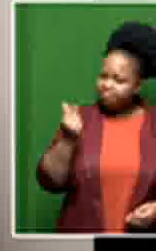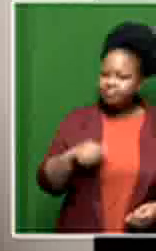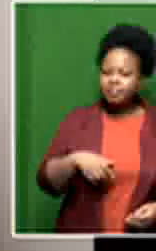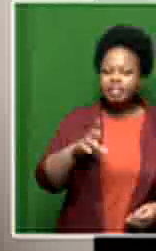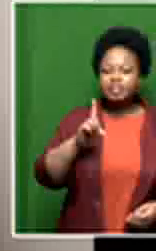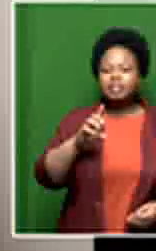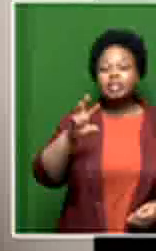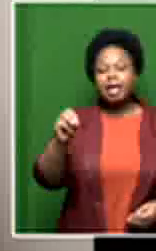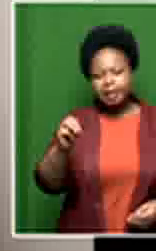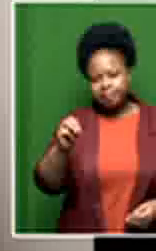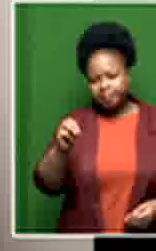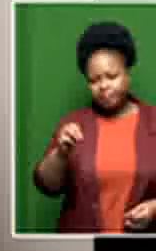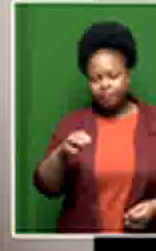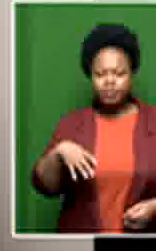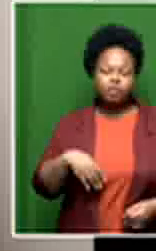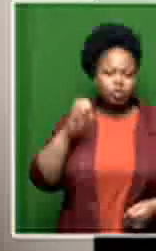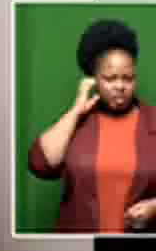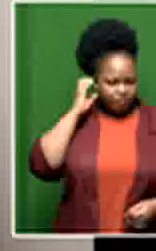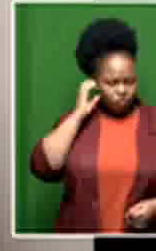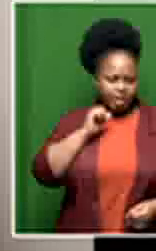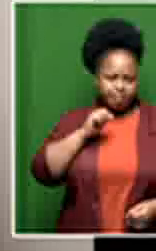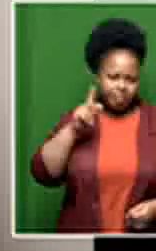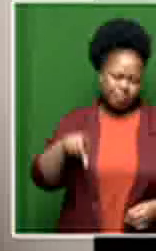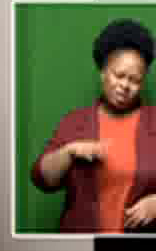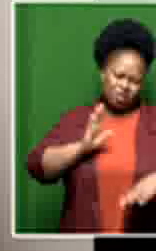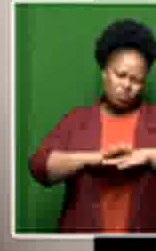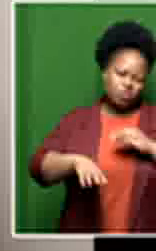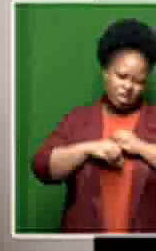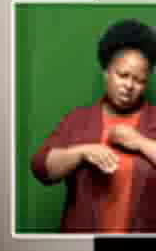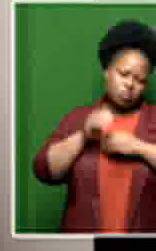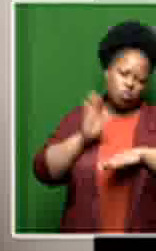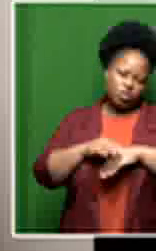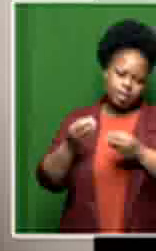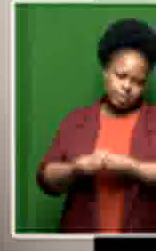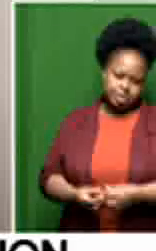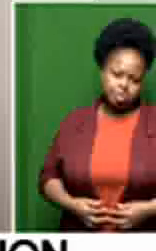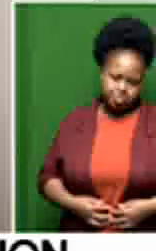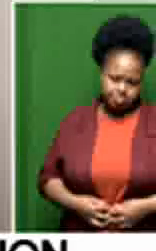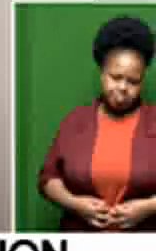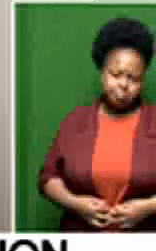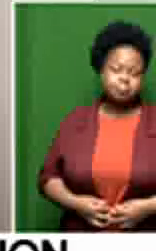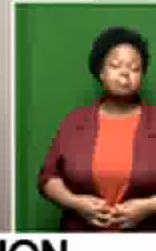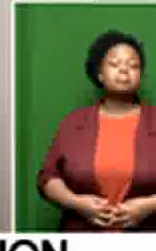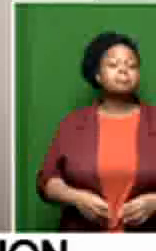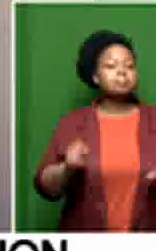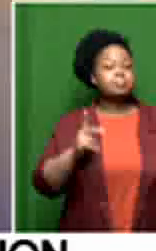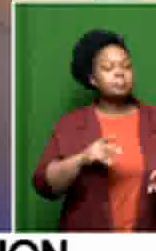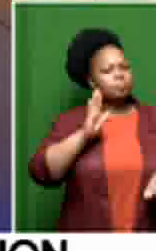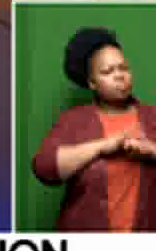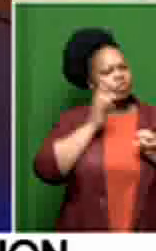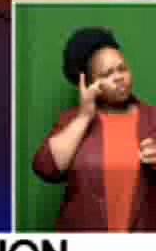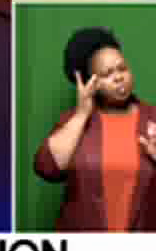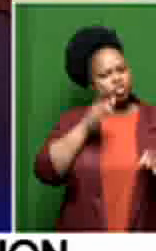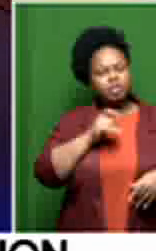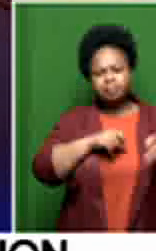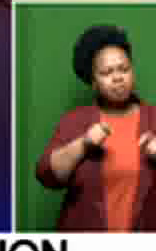the DMs as well. We want to have them on the app. Okay. And more things like that as well. Okay. So give us more details